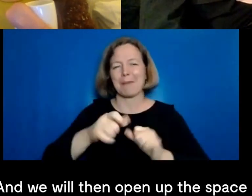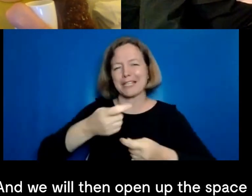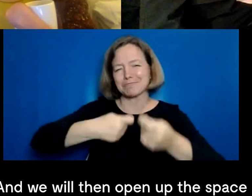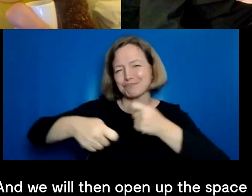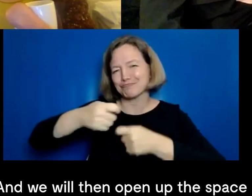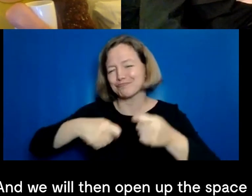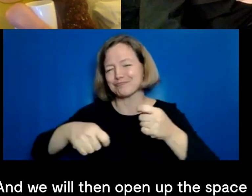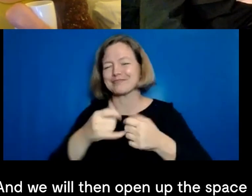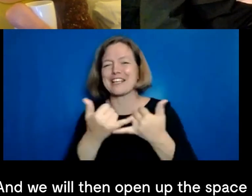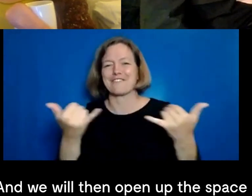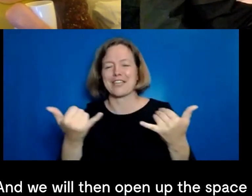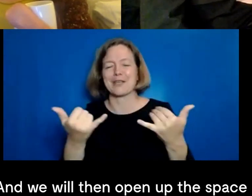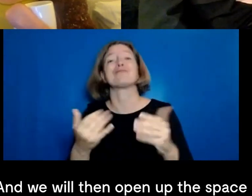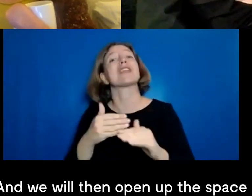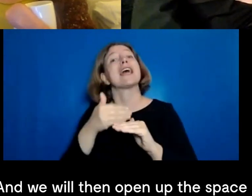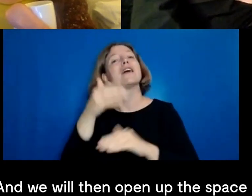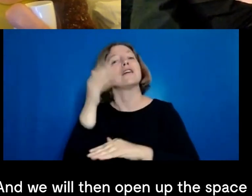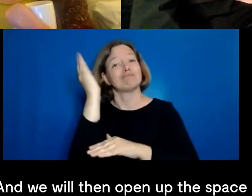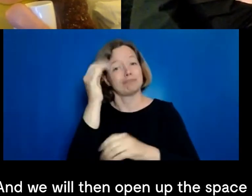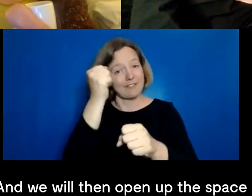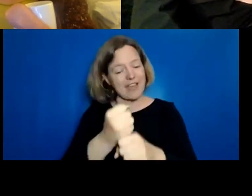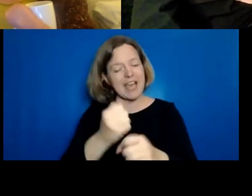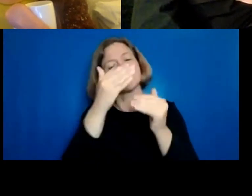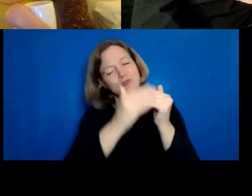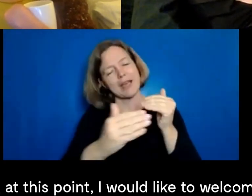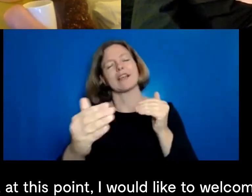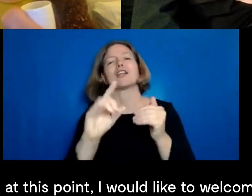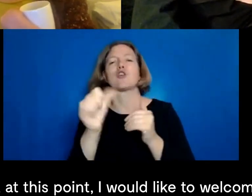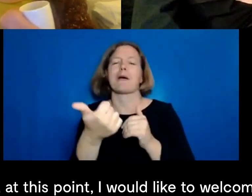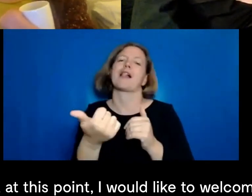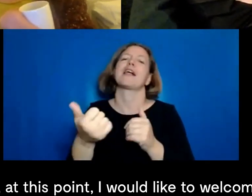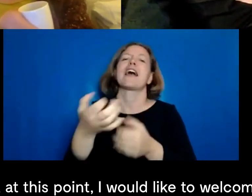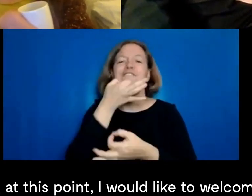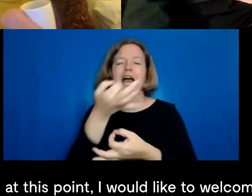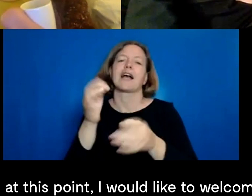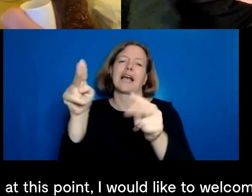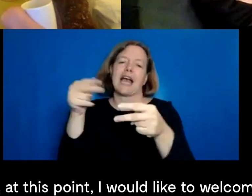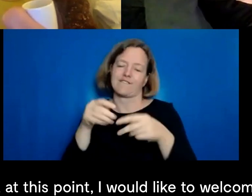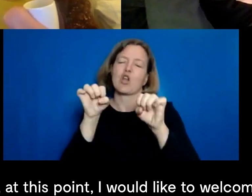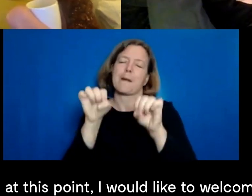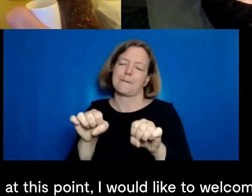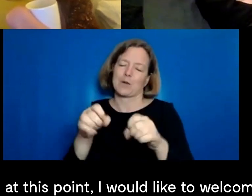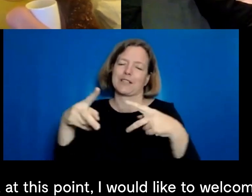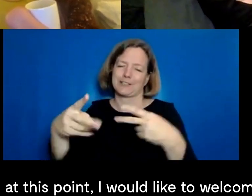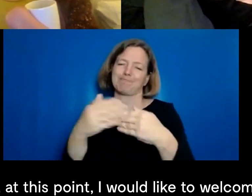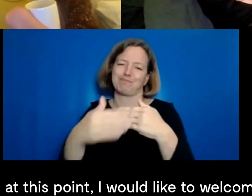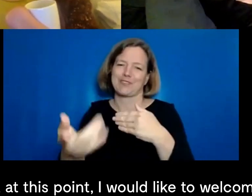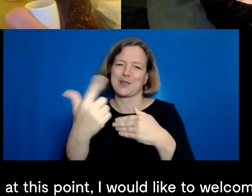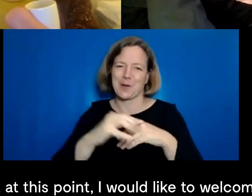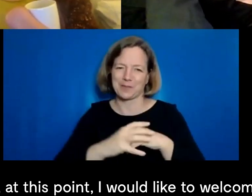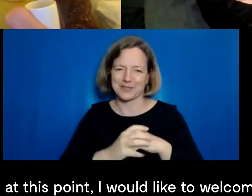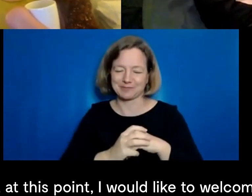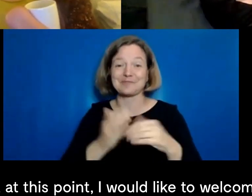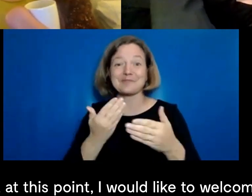then open up the space for questions and discussions. So at this point, I would like to welcome and